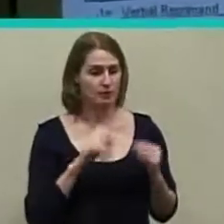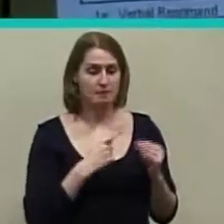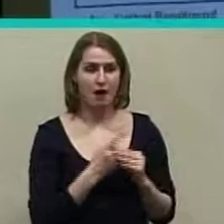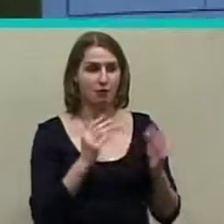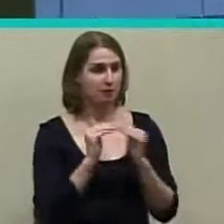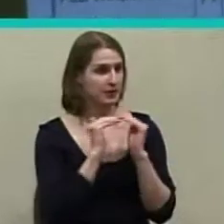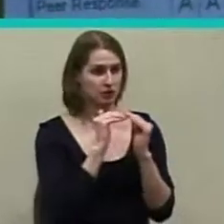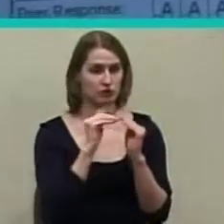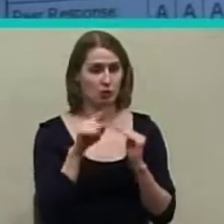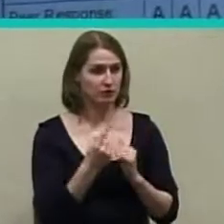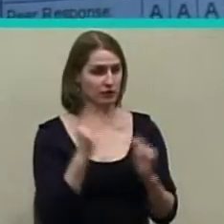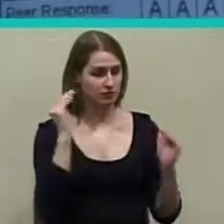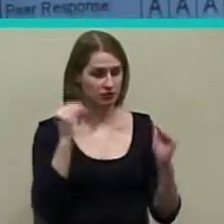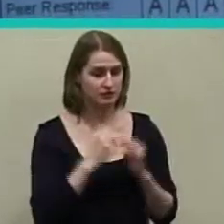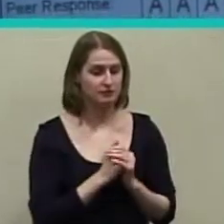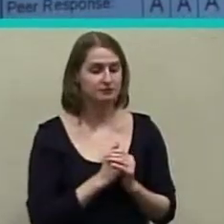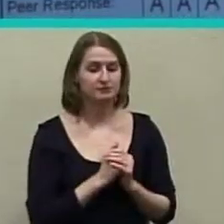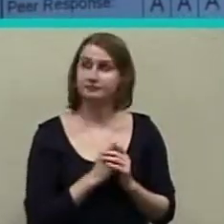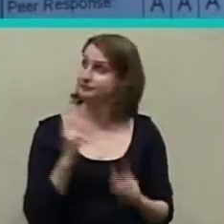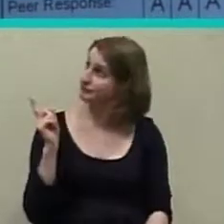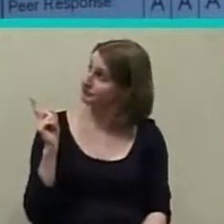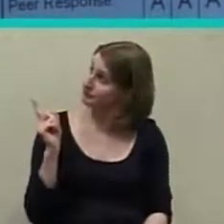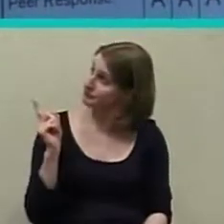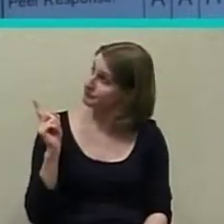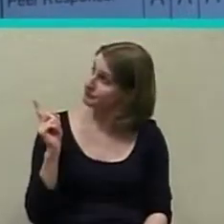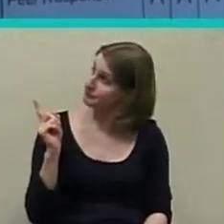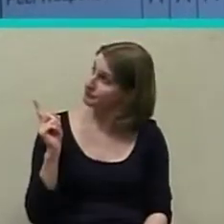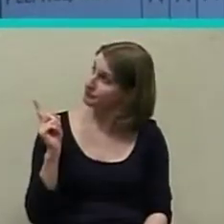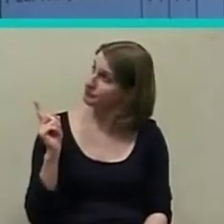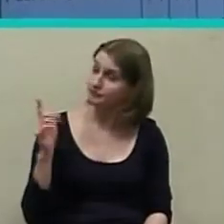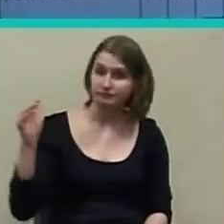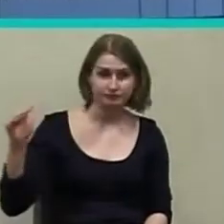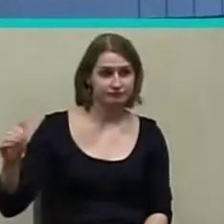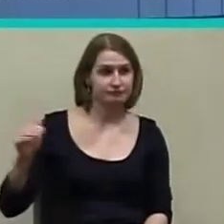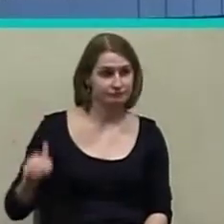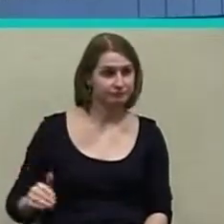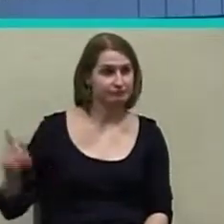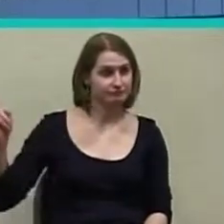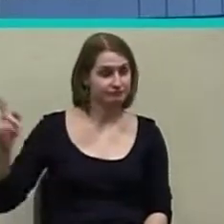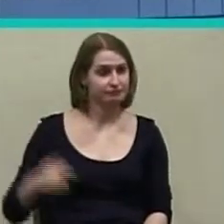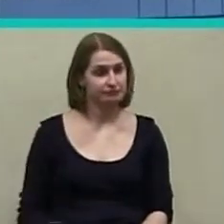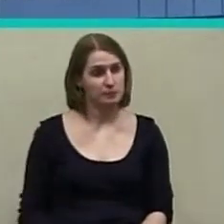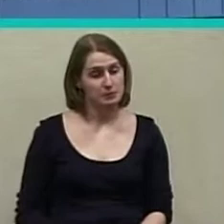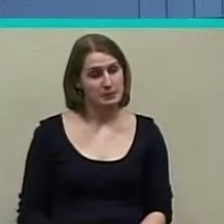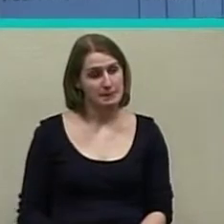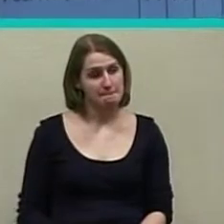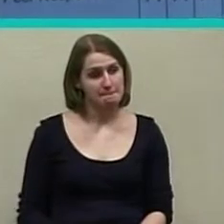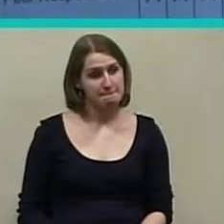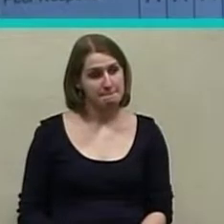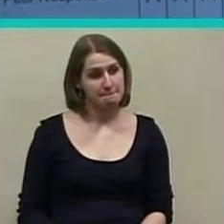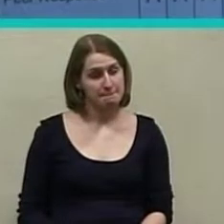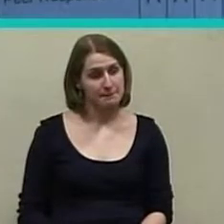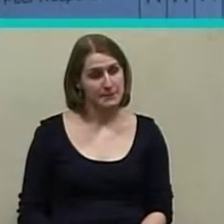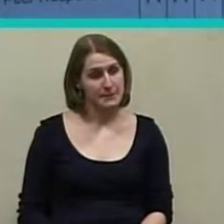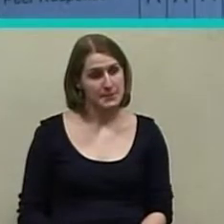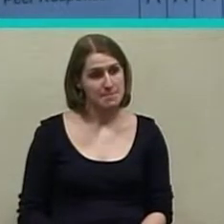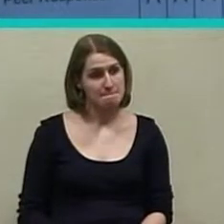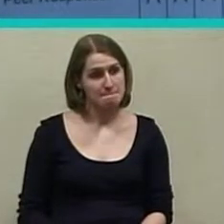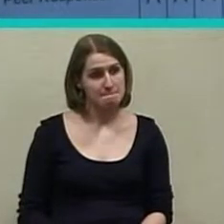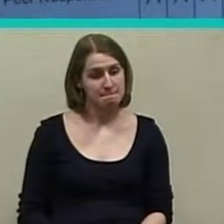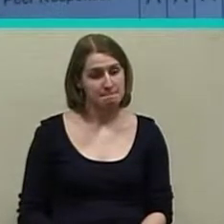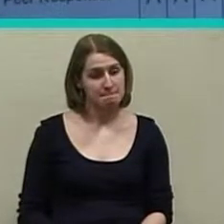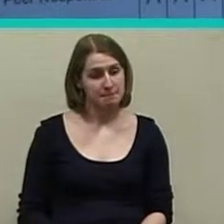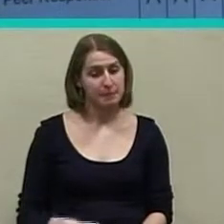adults. Kid talks out, teacher response is verbal reprimand. Talk out, verbal reprimand. Talk out, no response. Talk out,